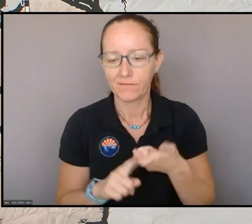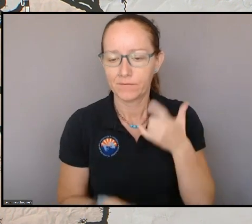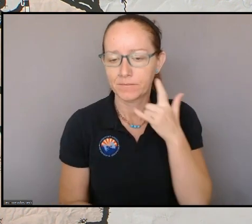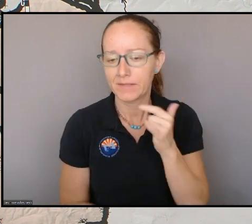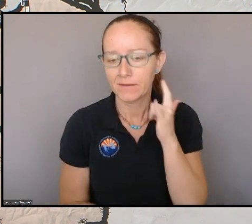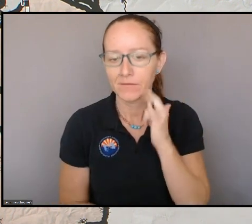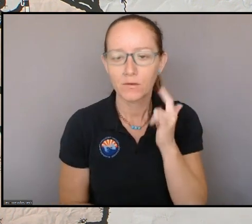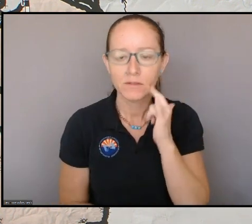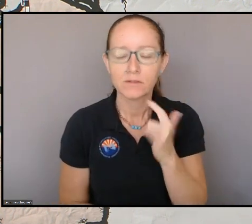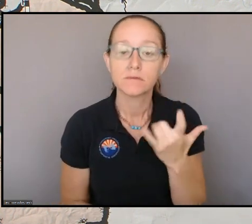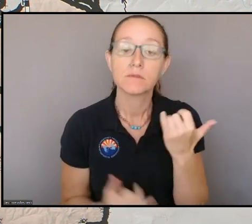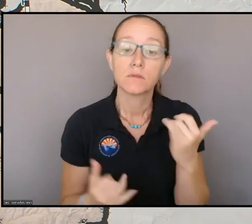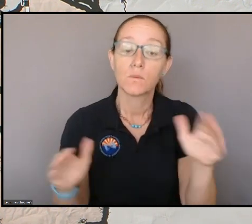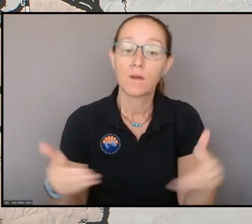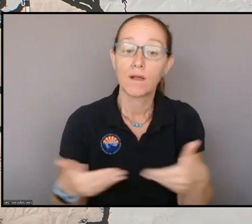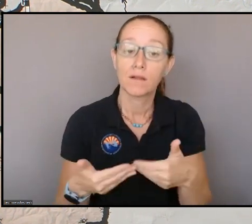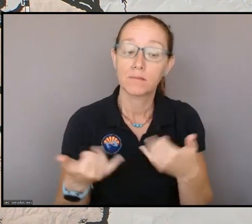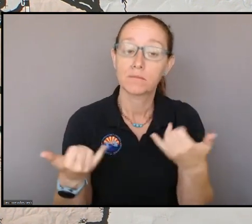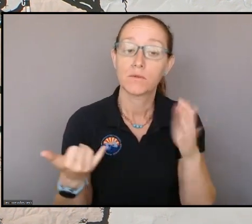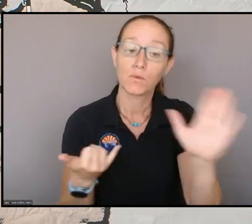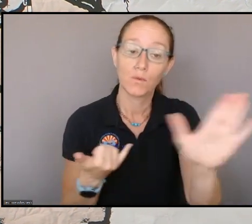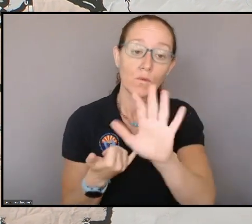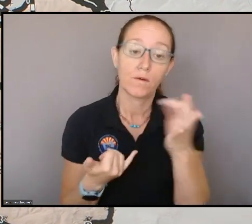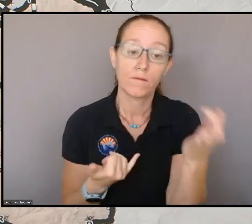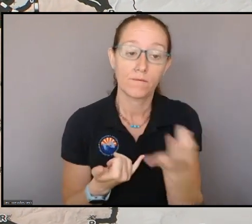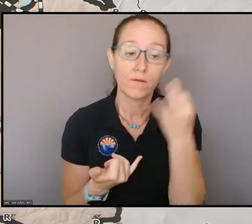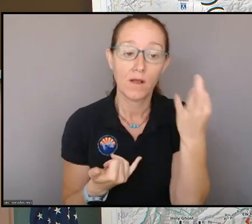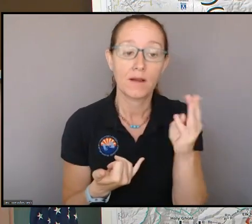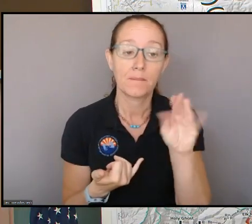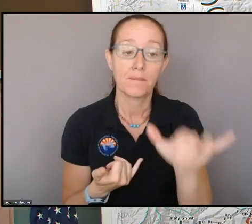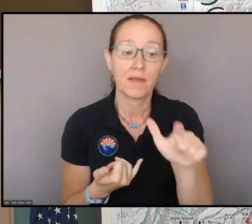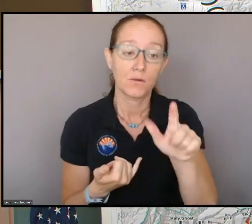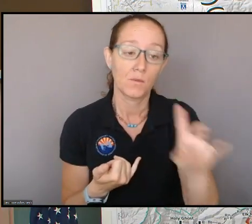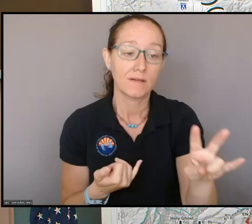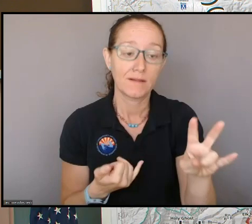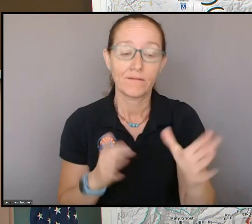your Friday, May 27th operational briefing.